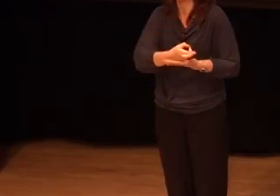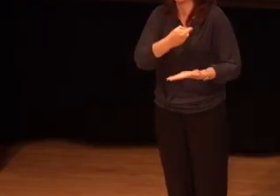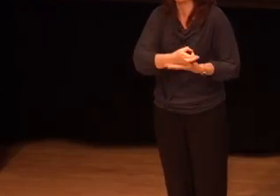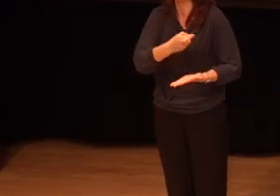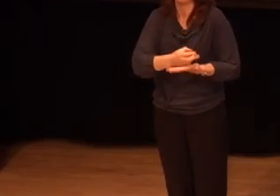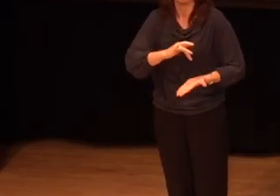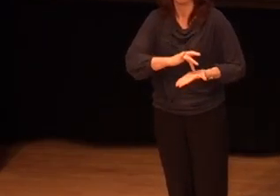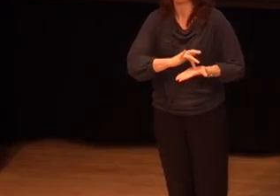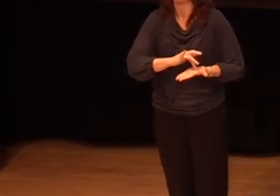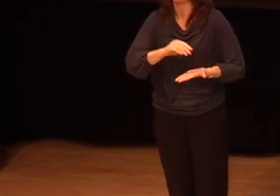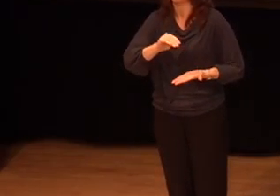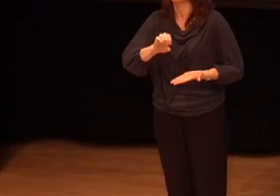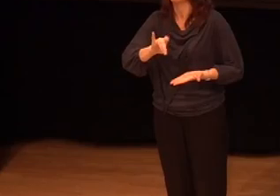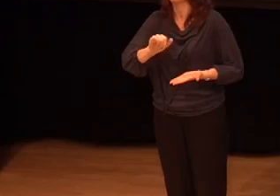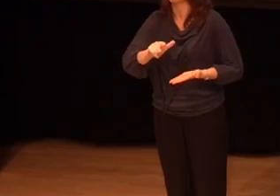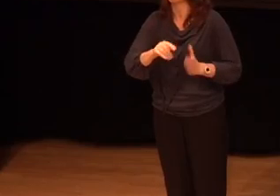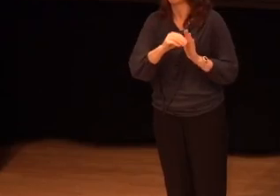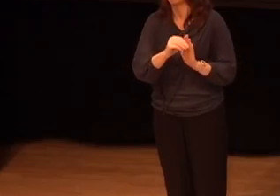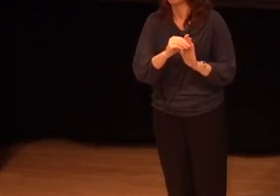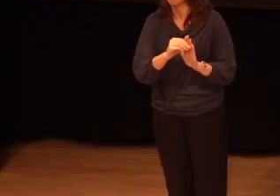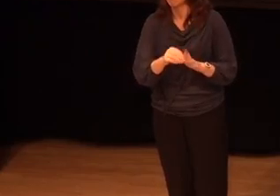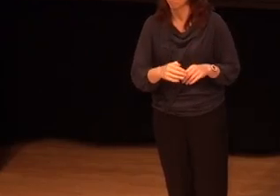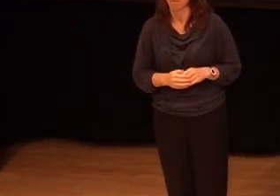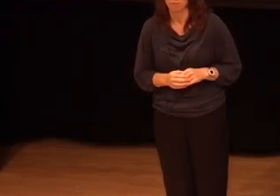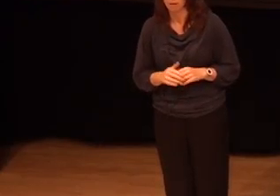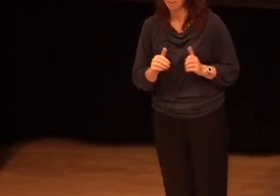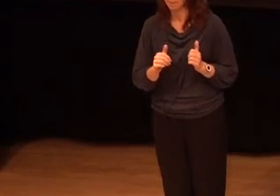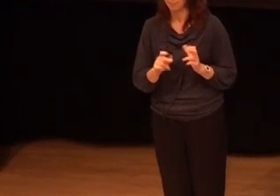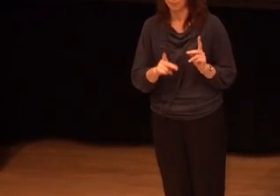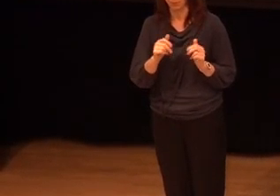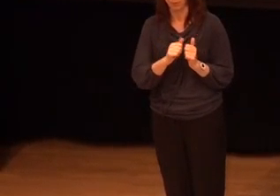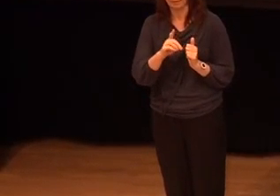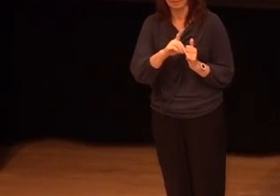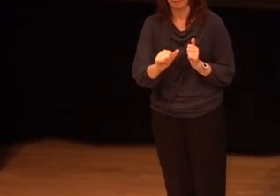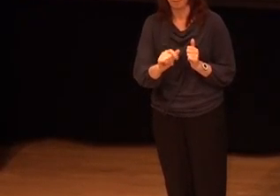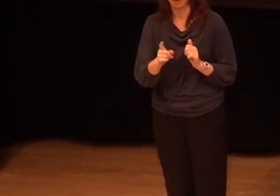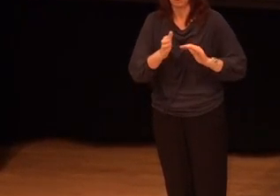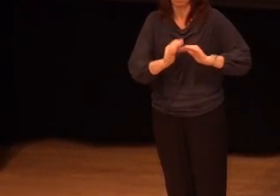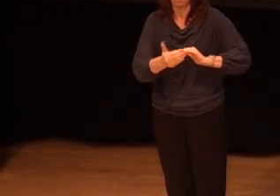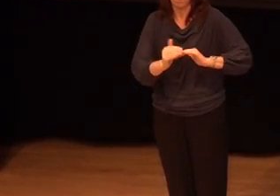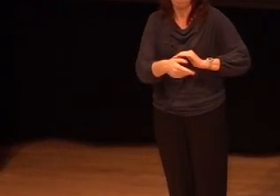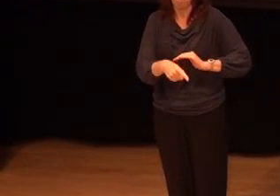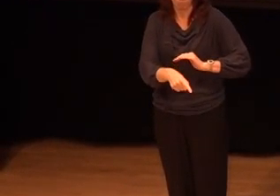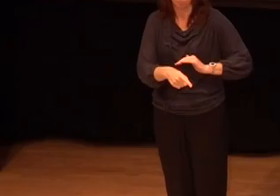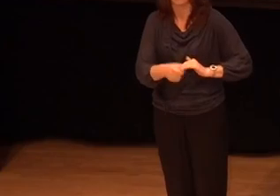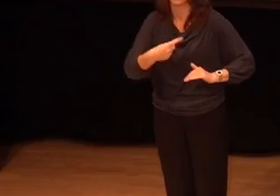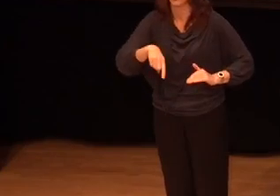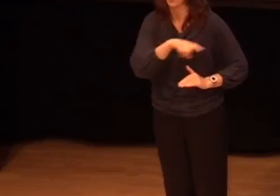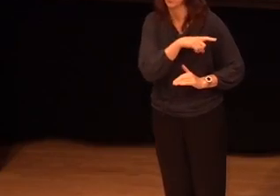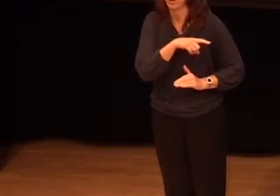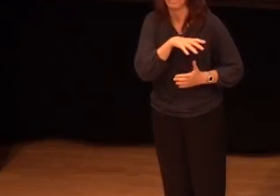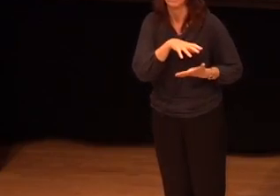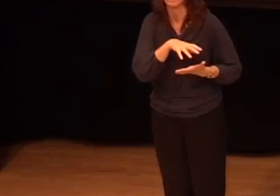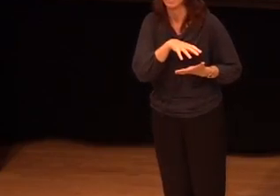medical rehab model, because people with disabilities in Jamaica were taught to fit back